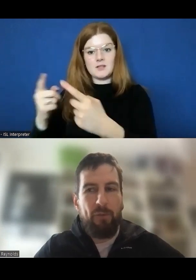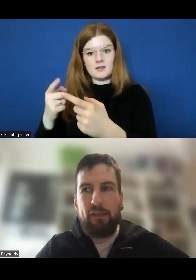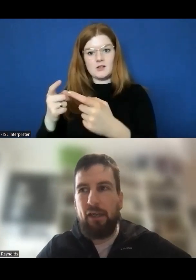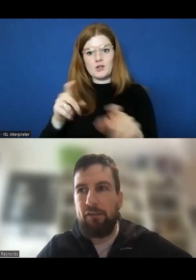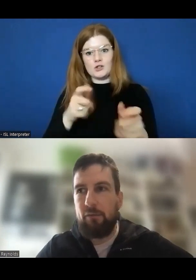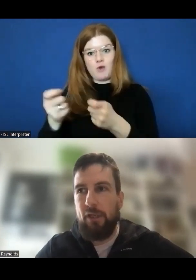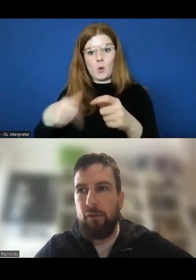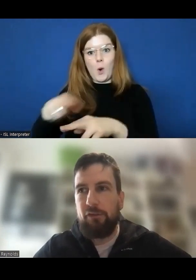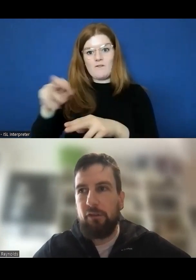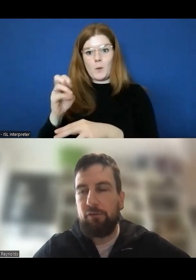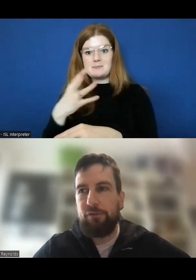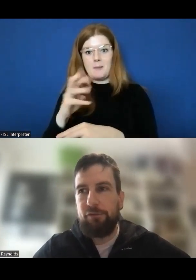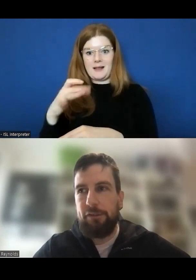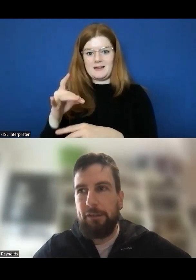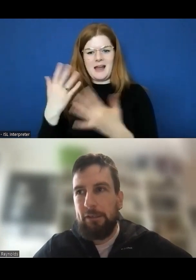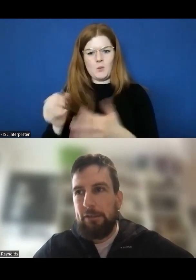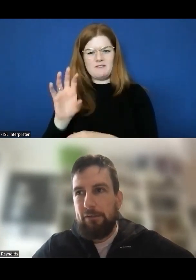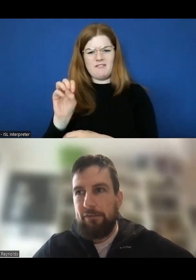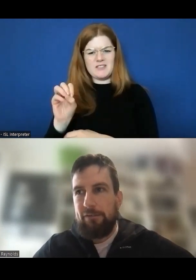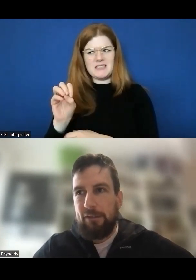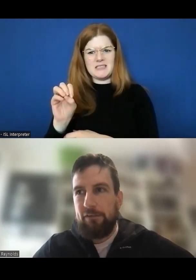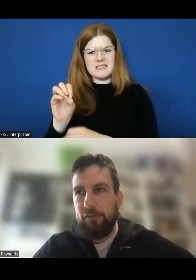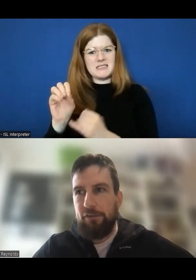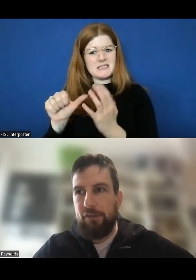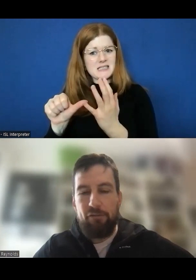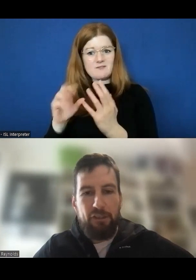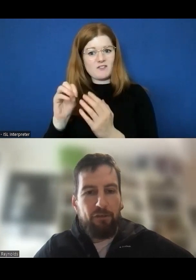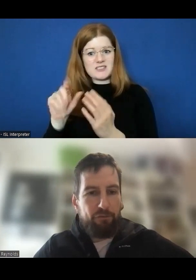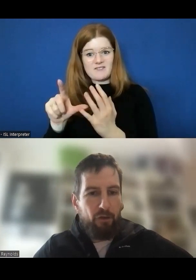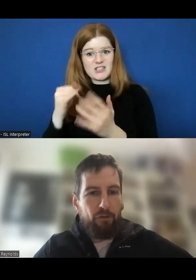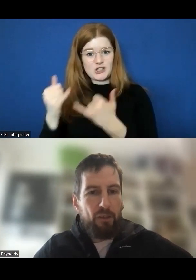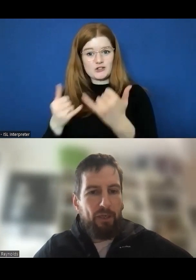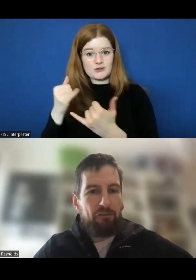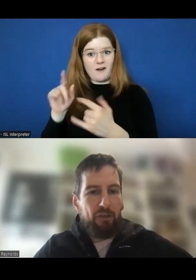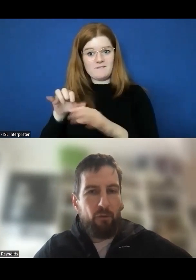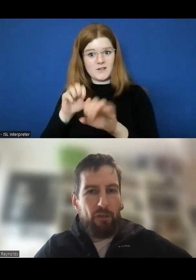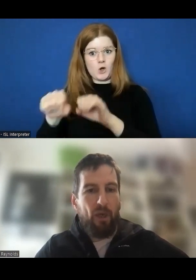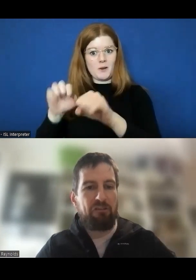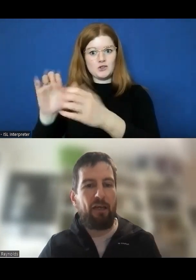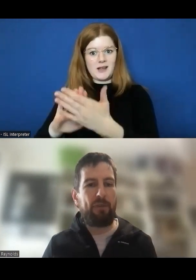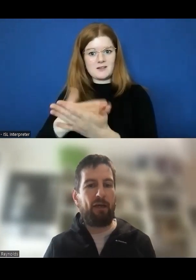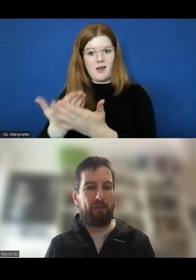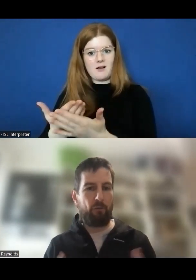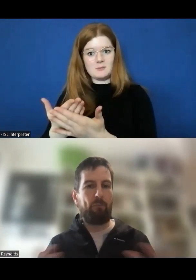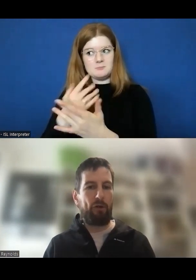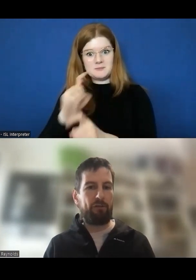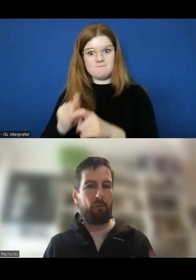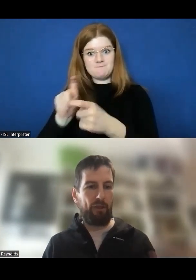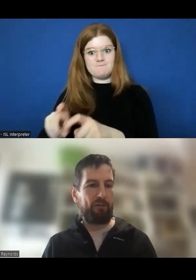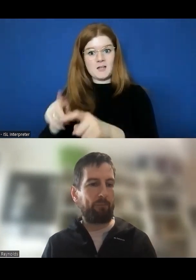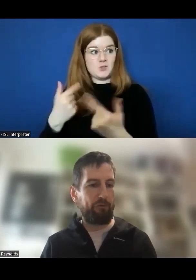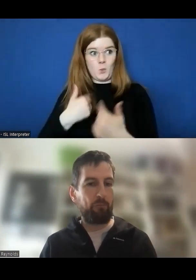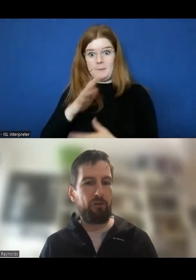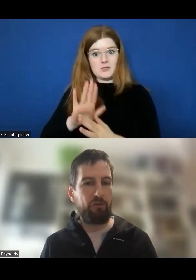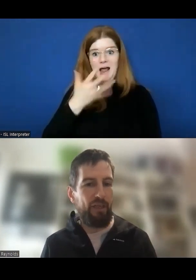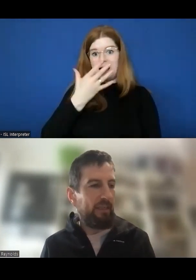the West Bank and Gaza. And we're now into 56, 57 years of occupation. And so that question has been asked at some point,